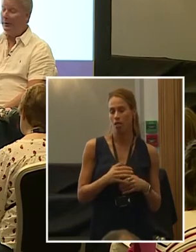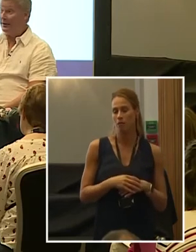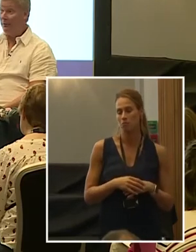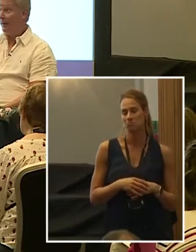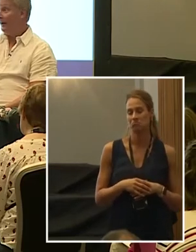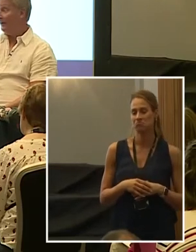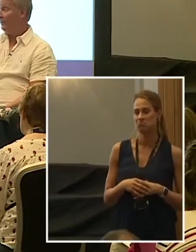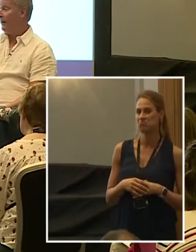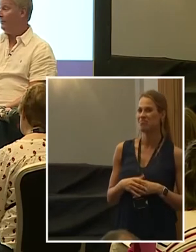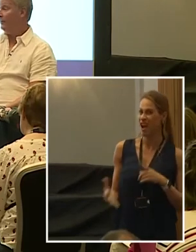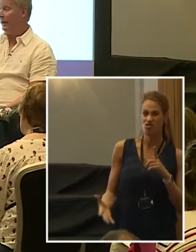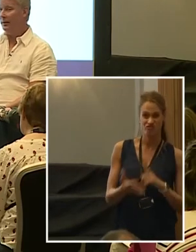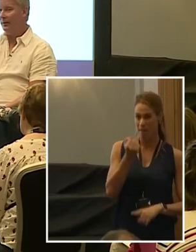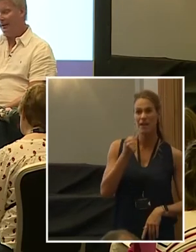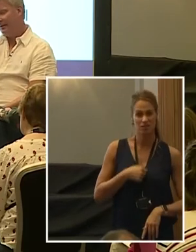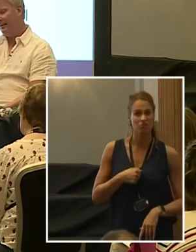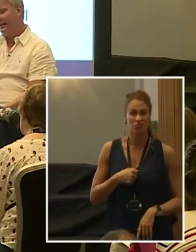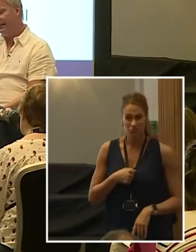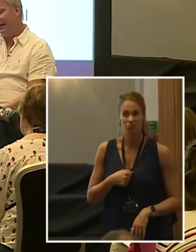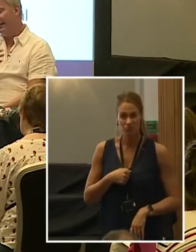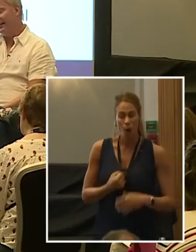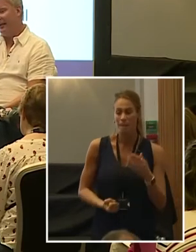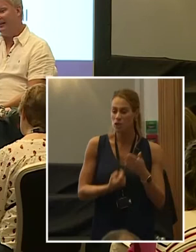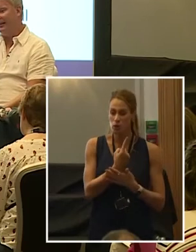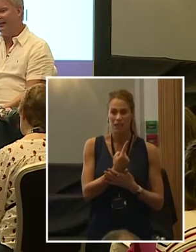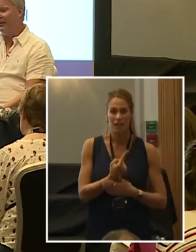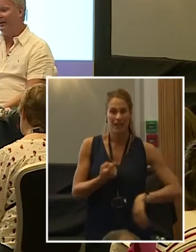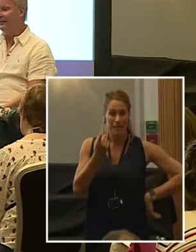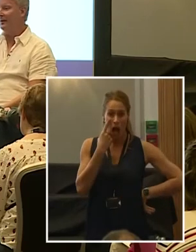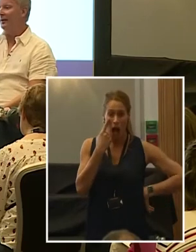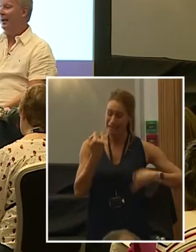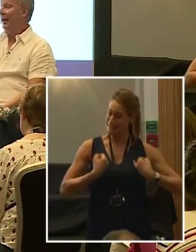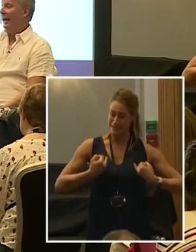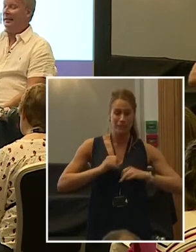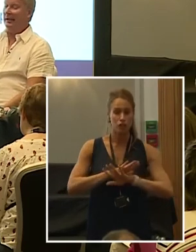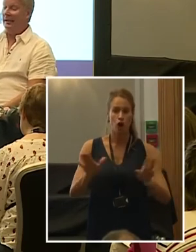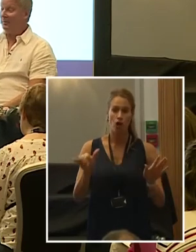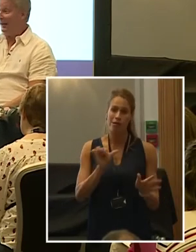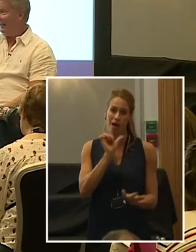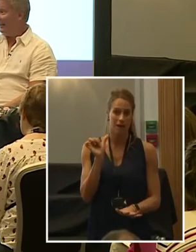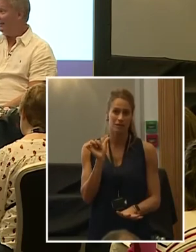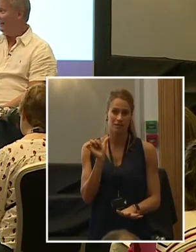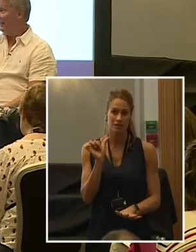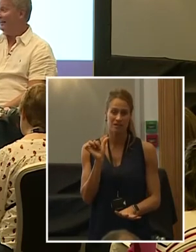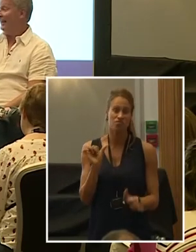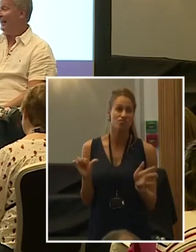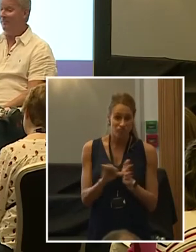I would actually grab it. I would grab it with both hands. You know, this eye disease is not a nice one. It's a pain in the